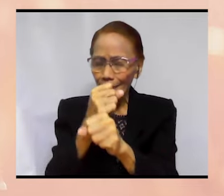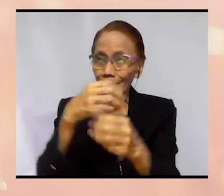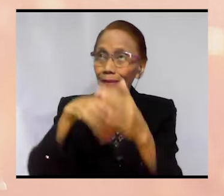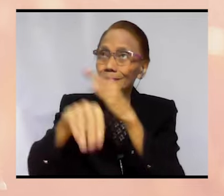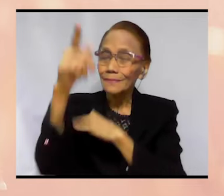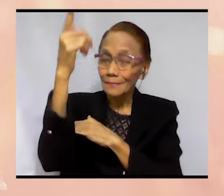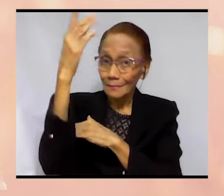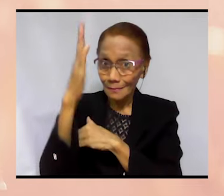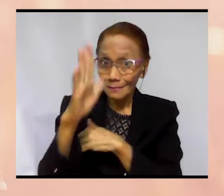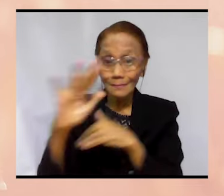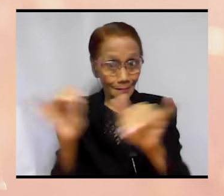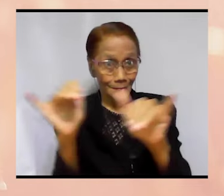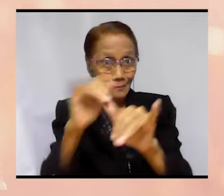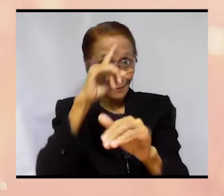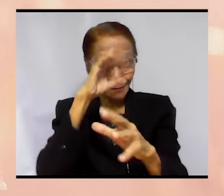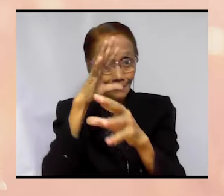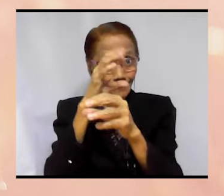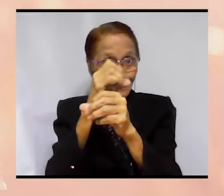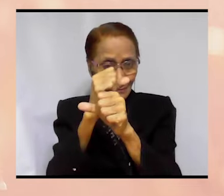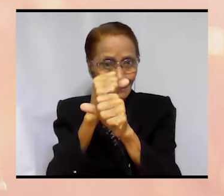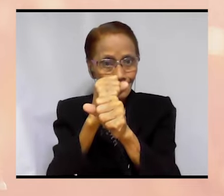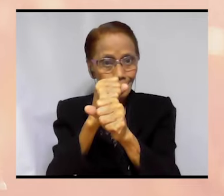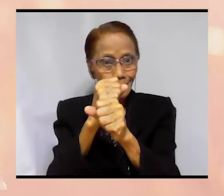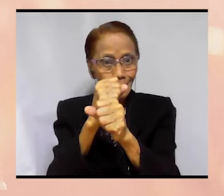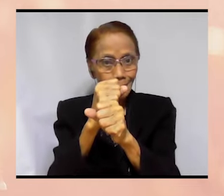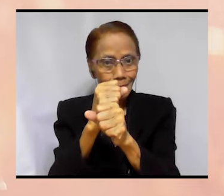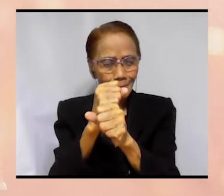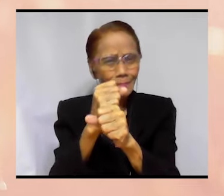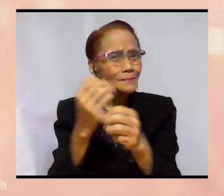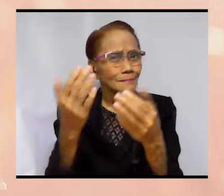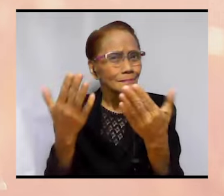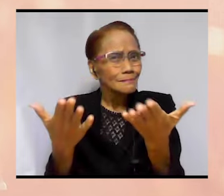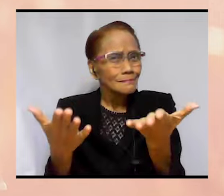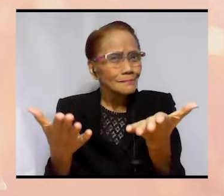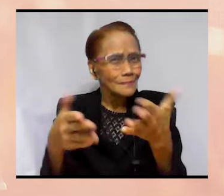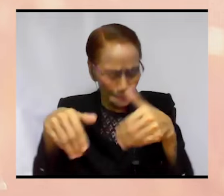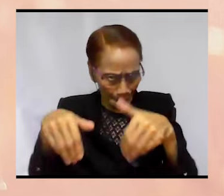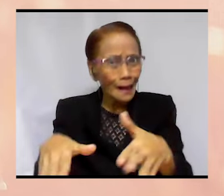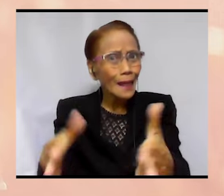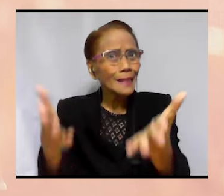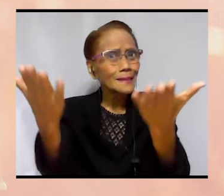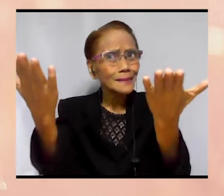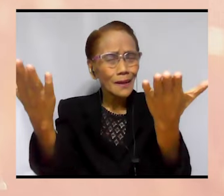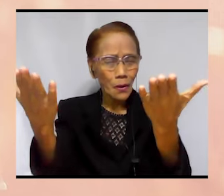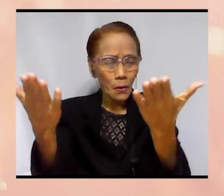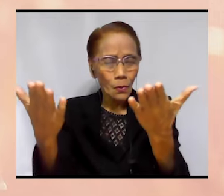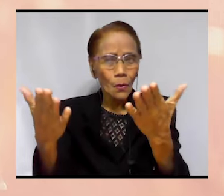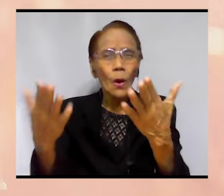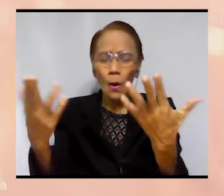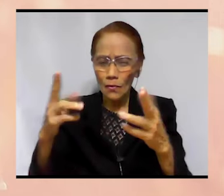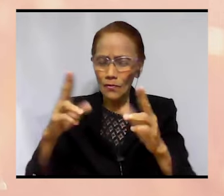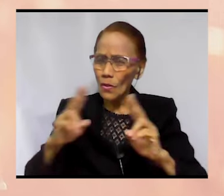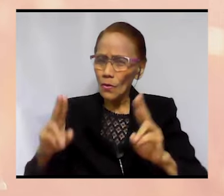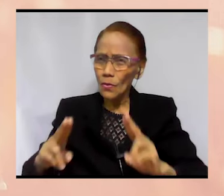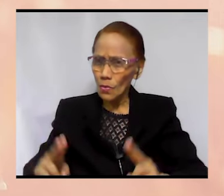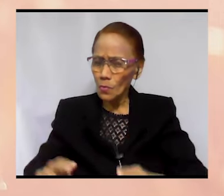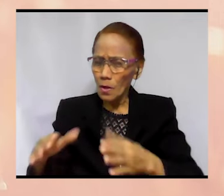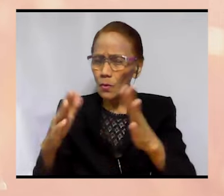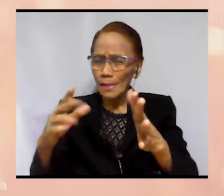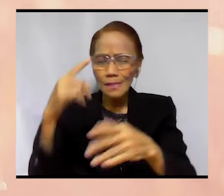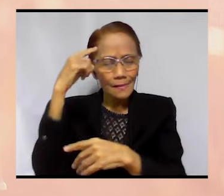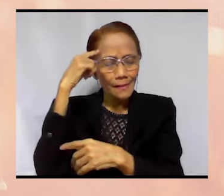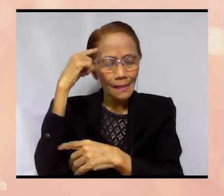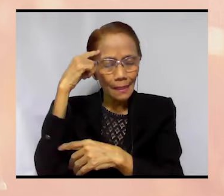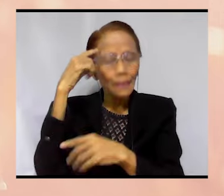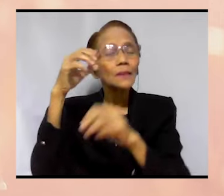God. The same faith that lets go of human ways of